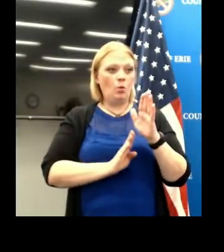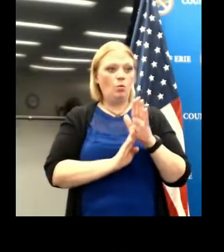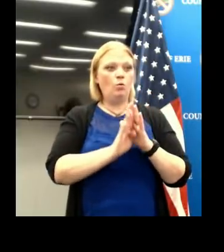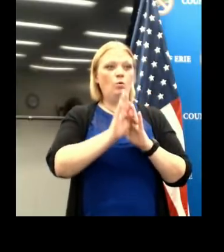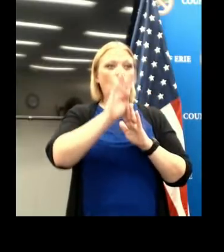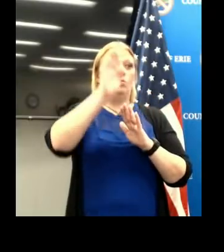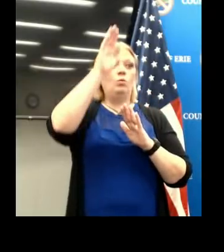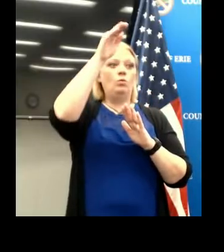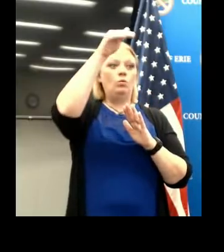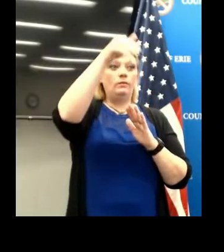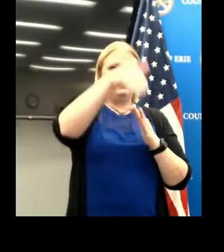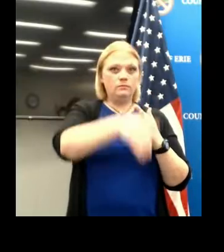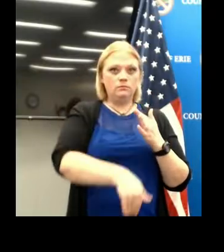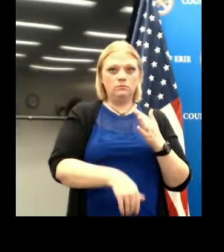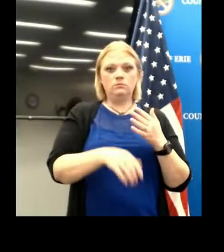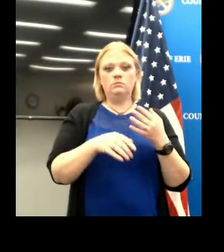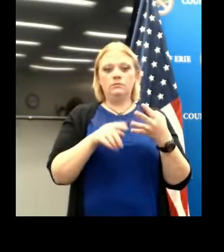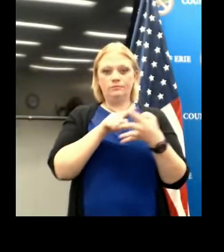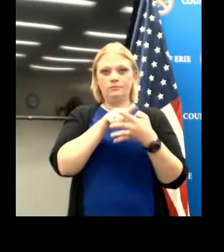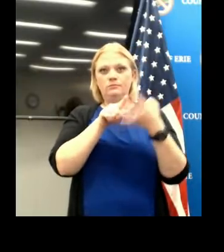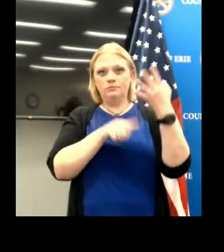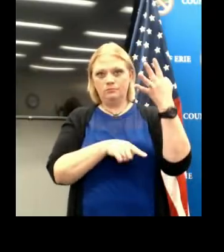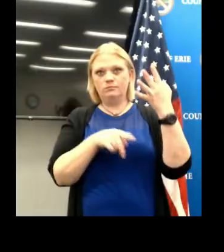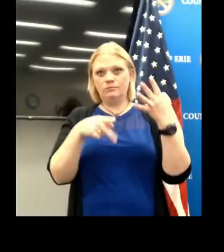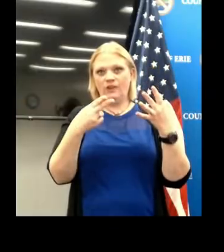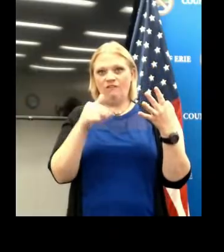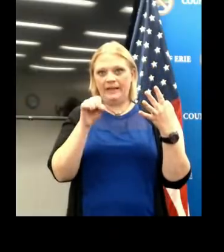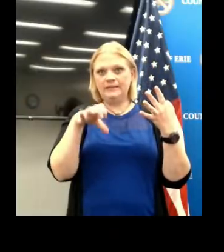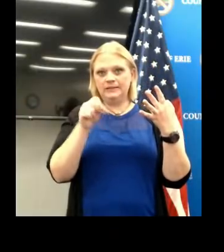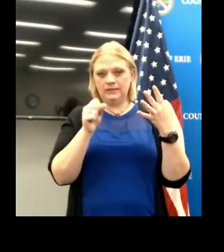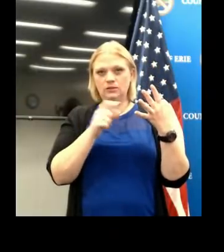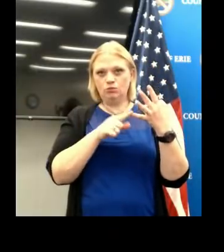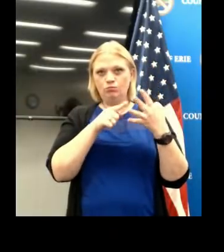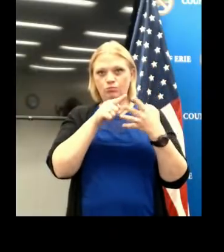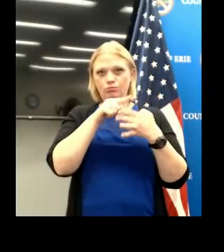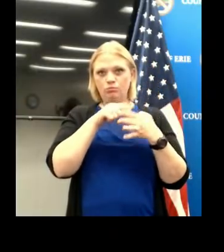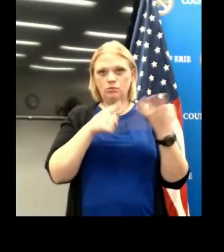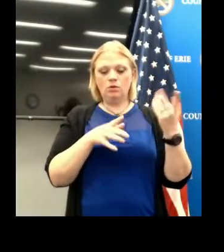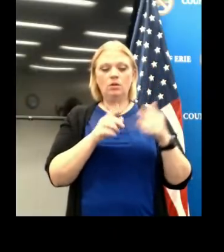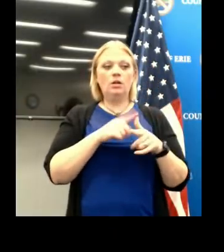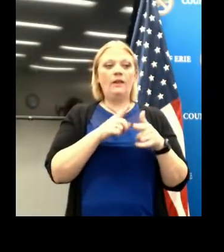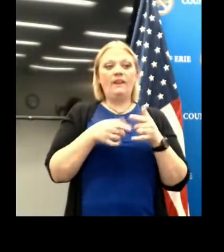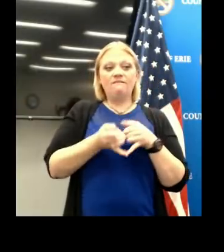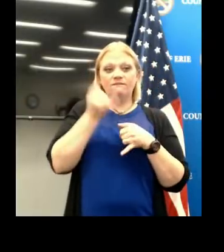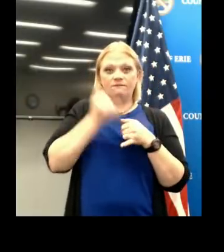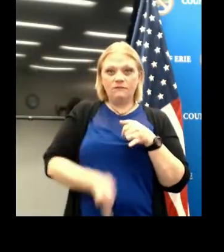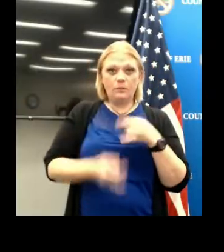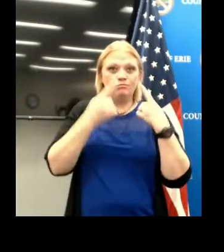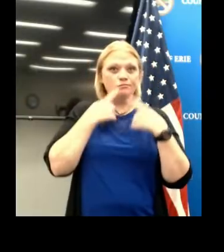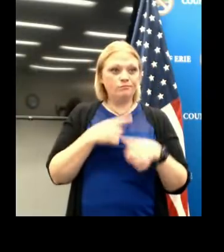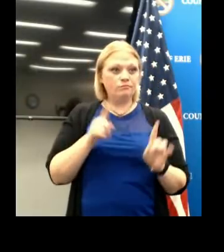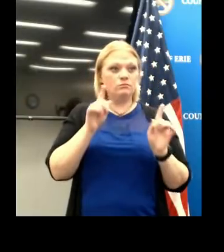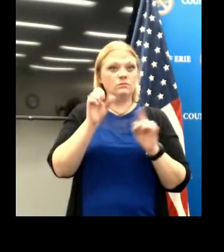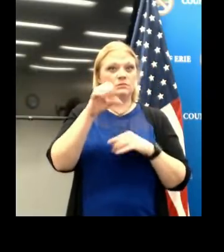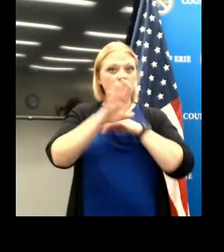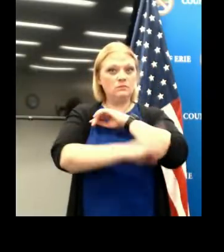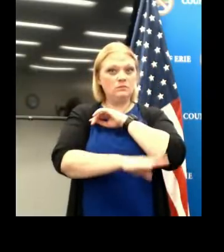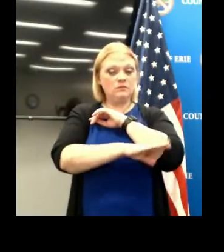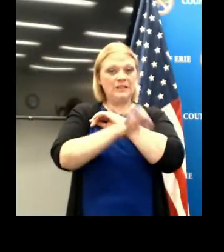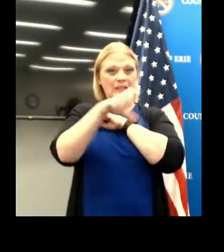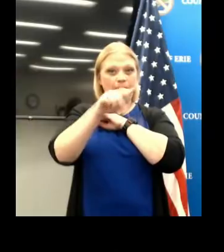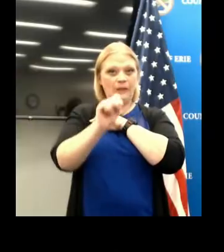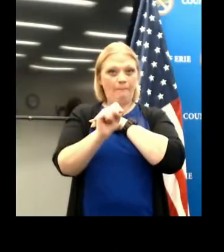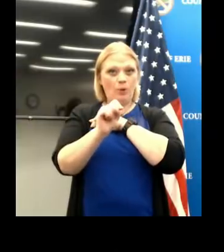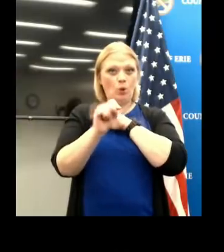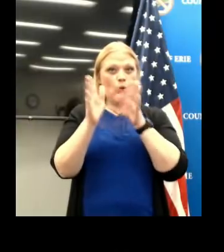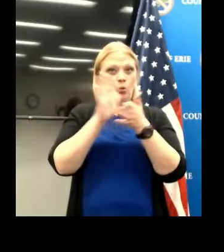phase 1, phase 2, phase 3, phase 4, and then finally in September when schools open. And